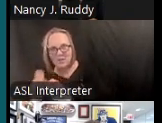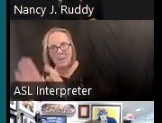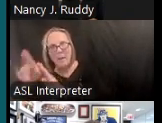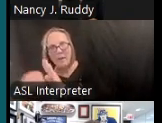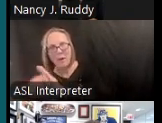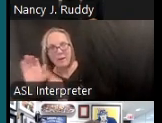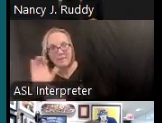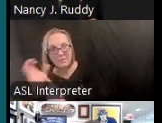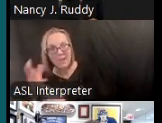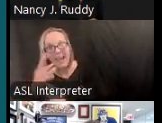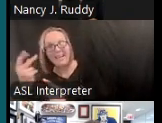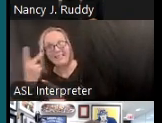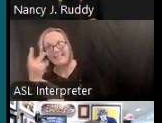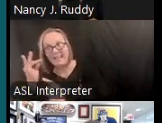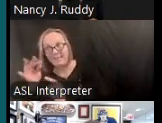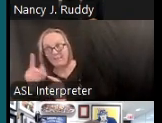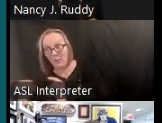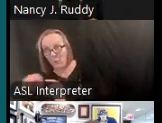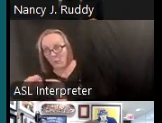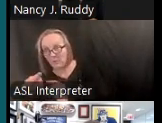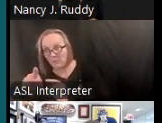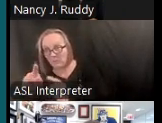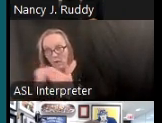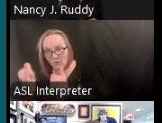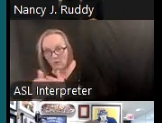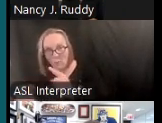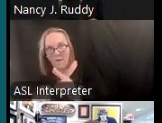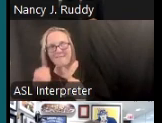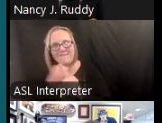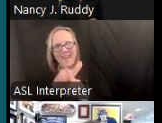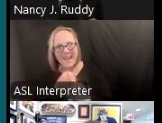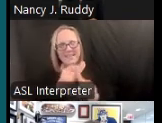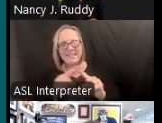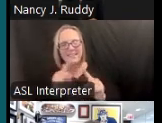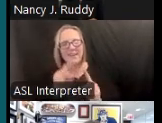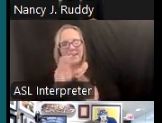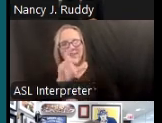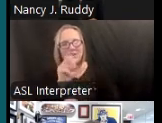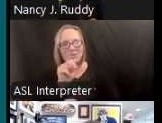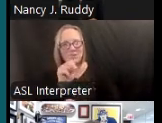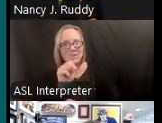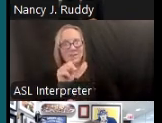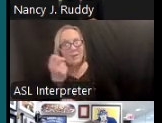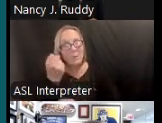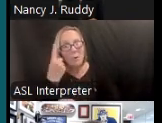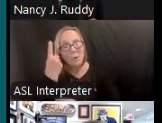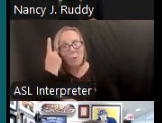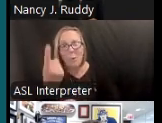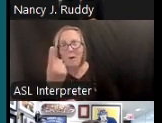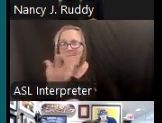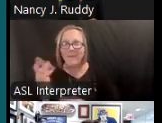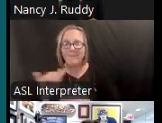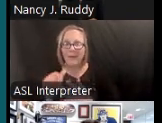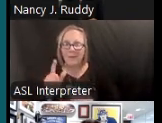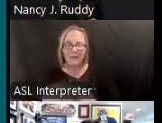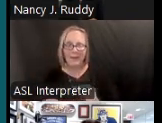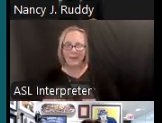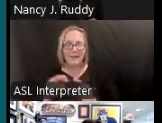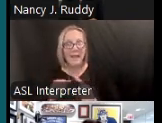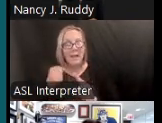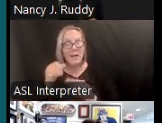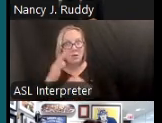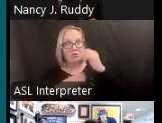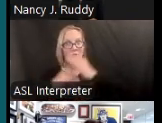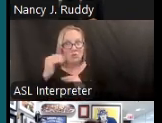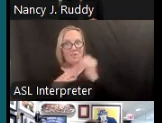the project would affect those future conditions. The one exception is construction, which considers impacts that could occur during